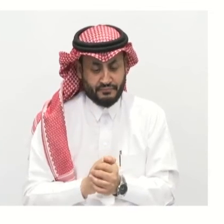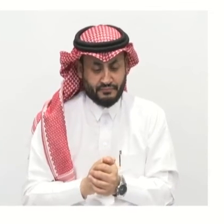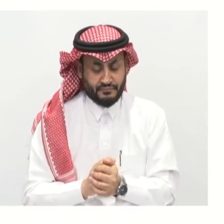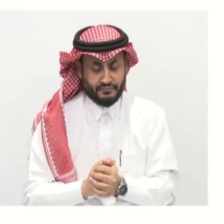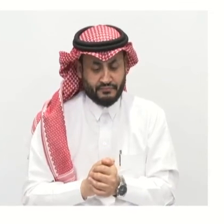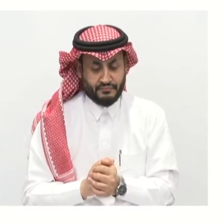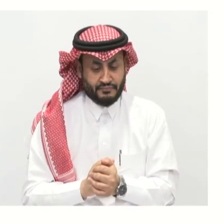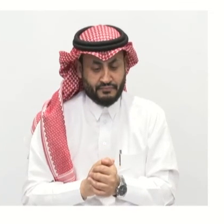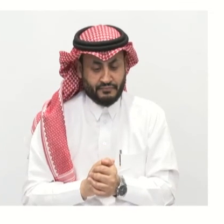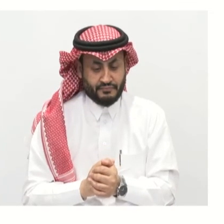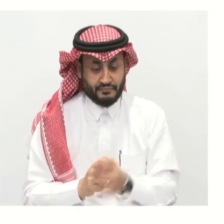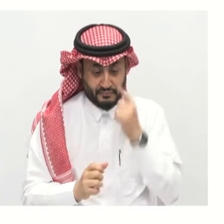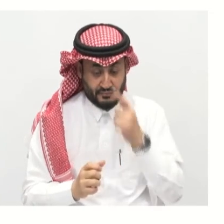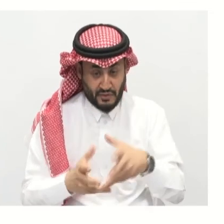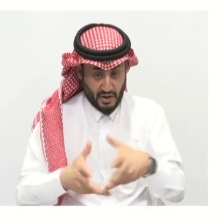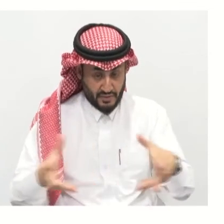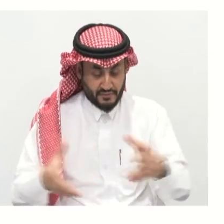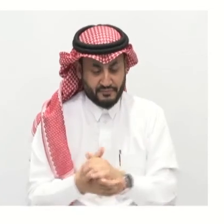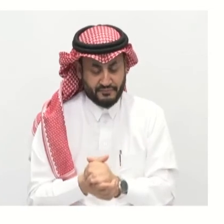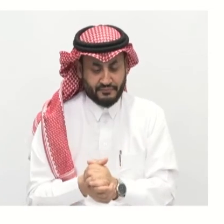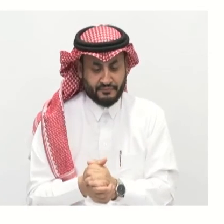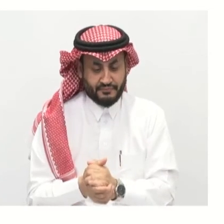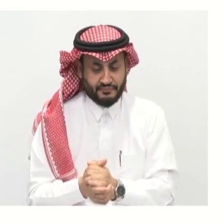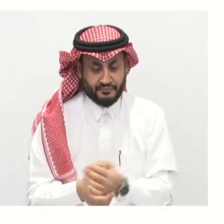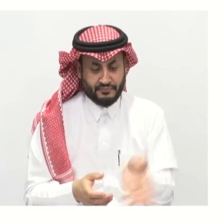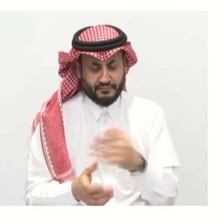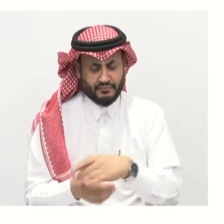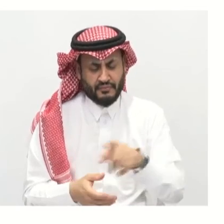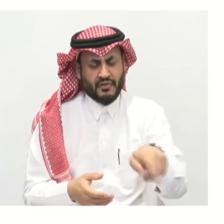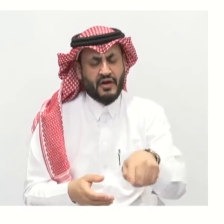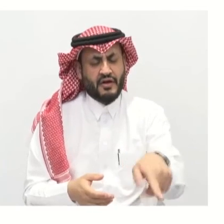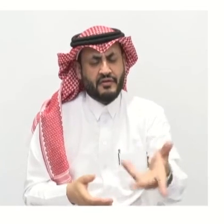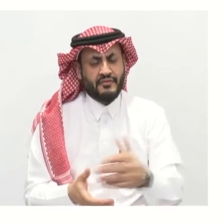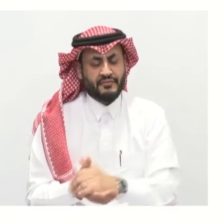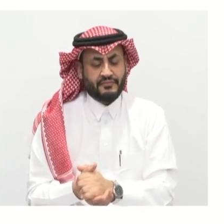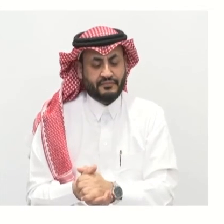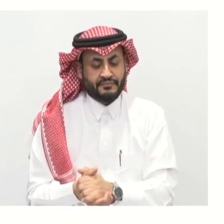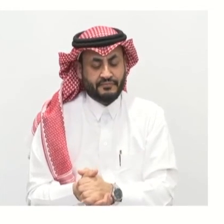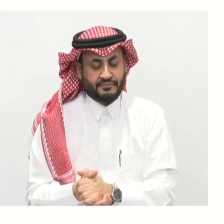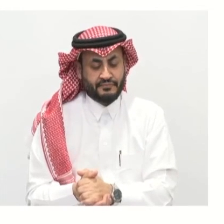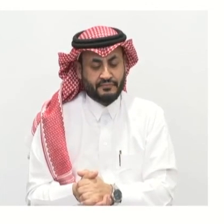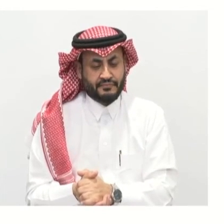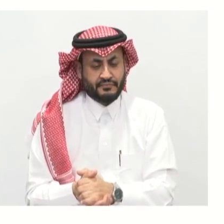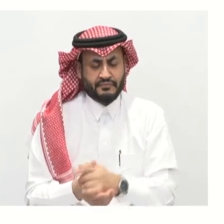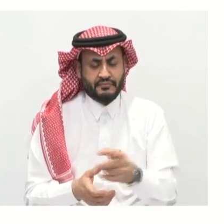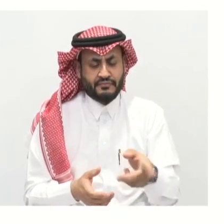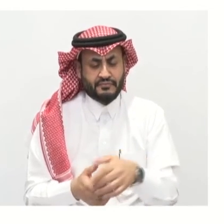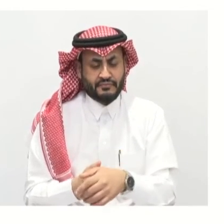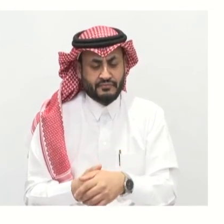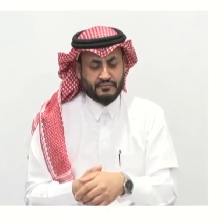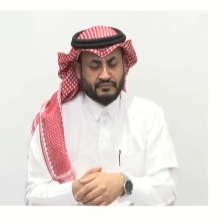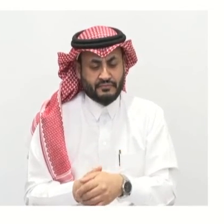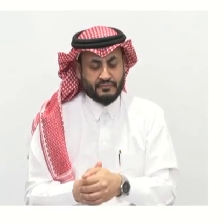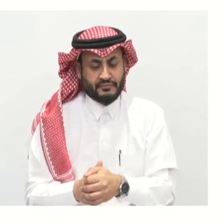So I used a long U and a short U. Here we have, let's use this